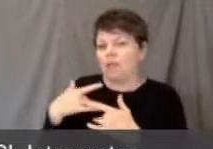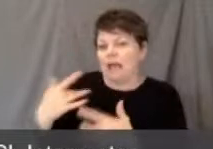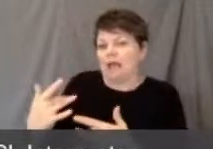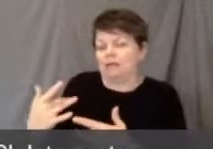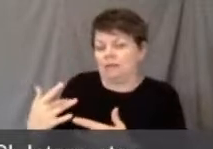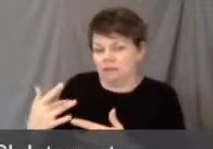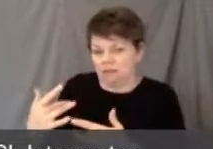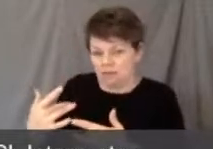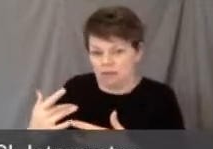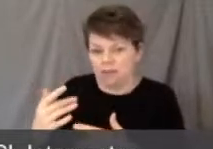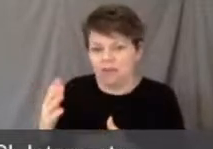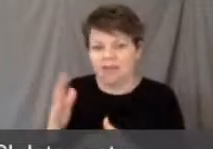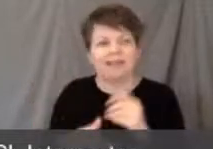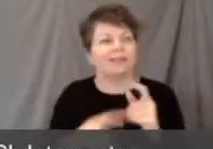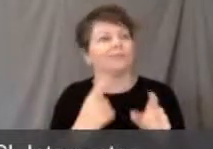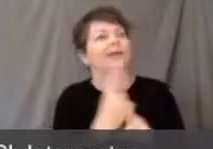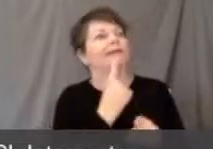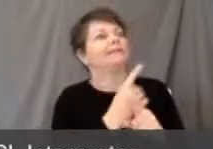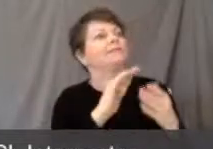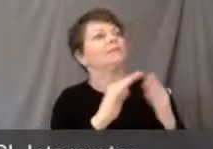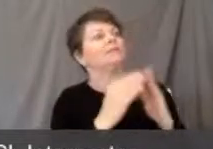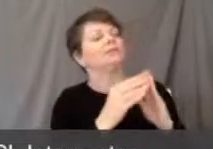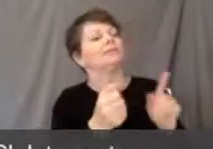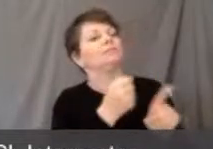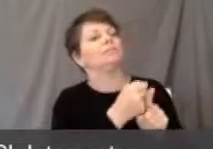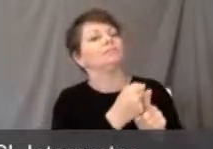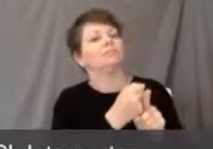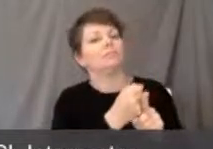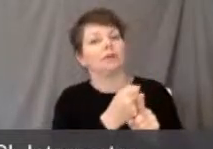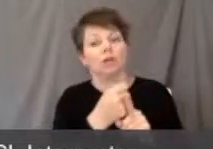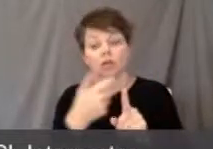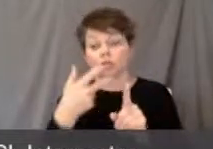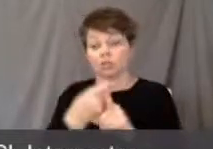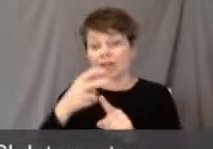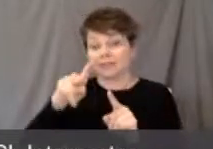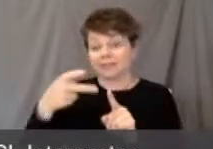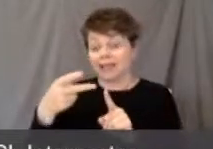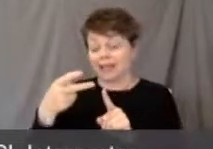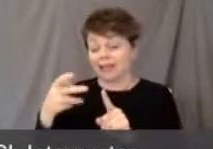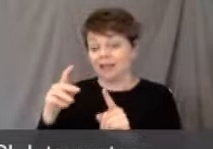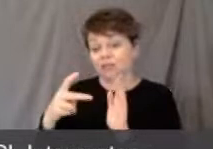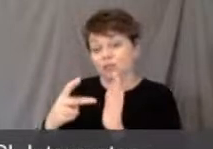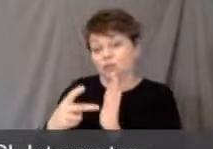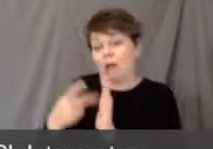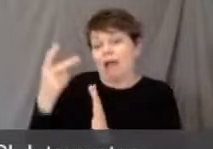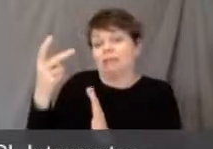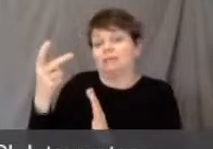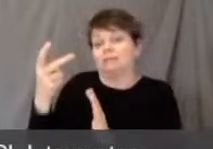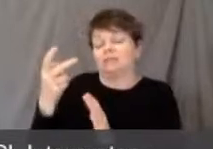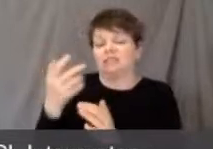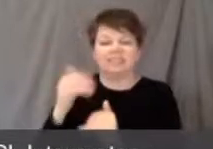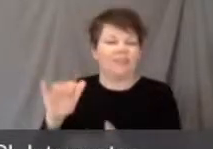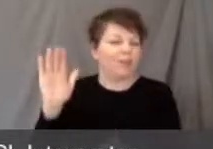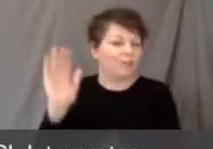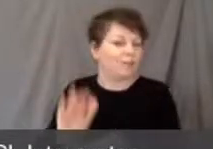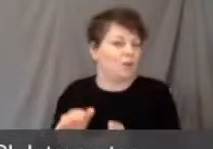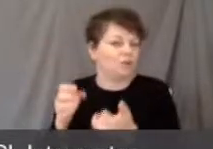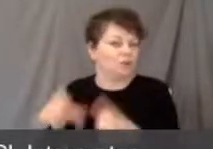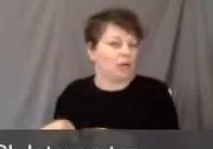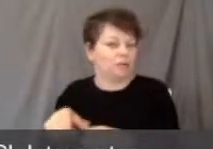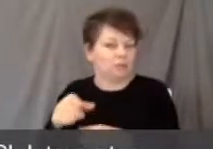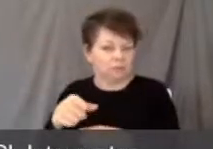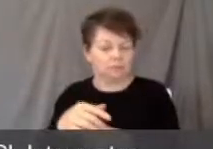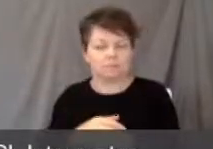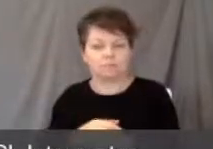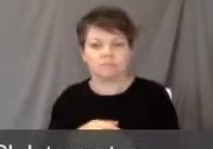just out in the regular community. But that's still a very low level. Twice as likely of low is still pretty low. And I'd like to